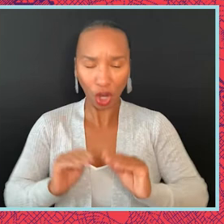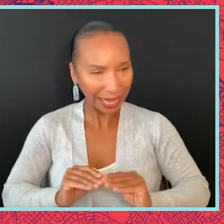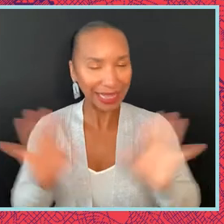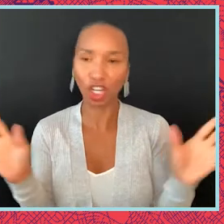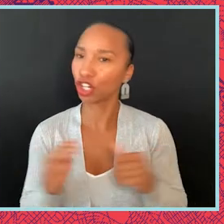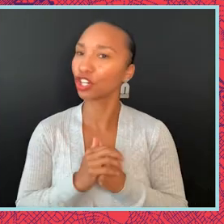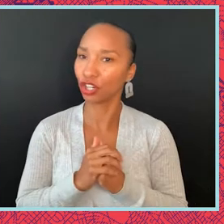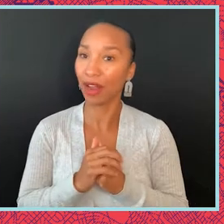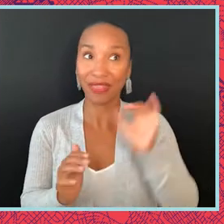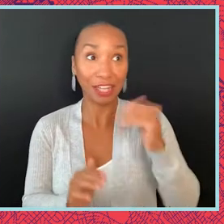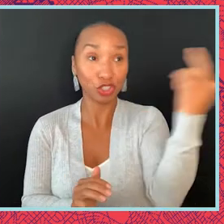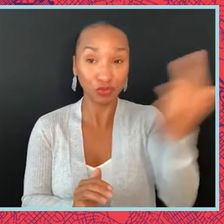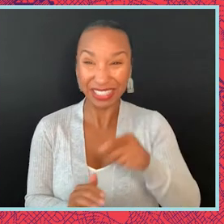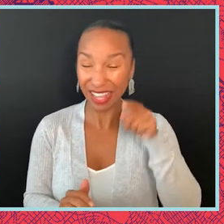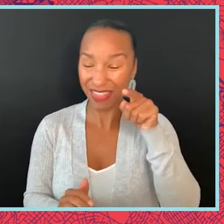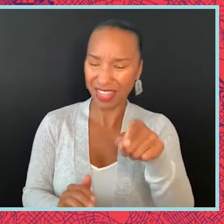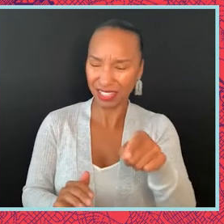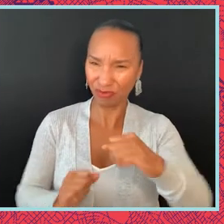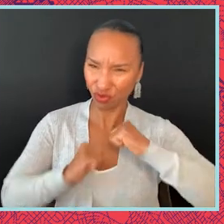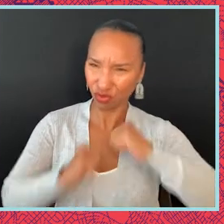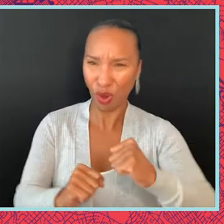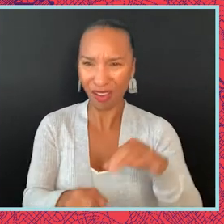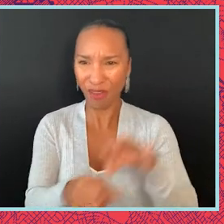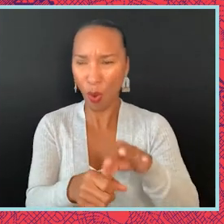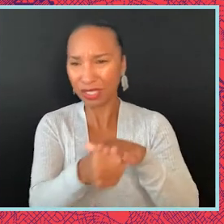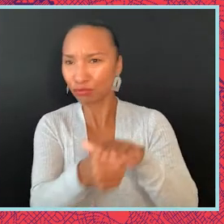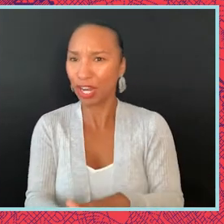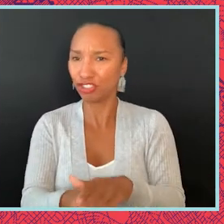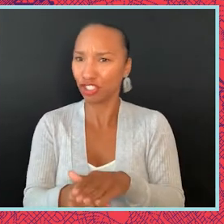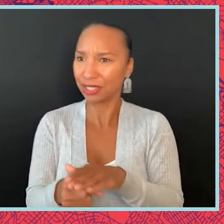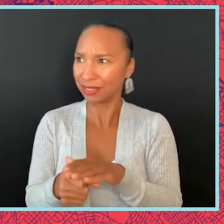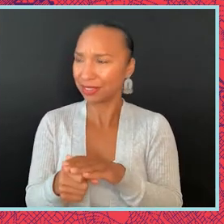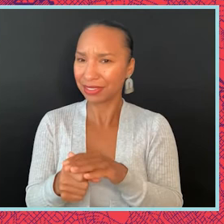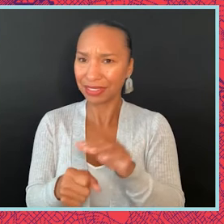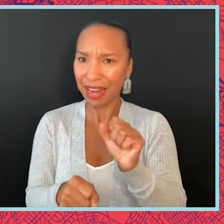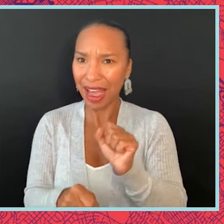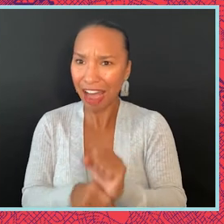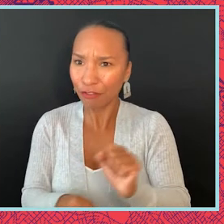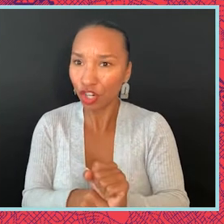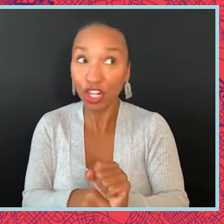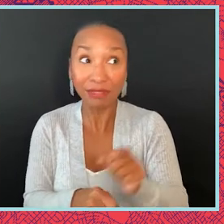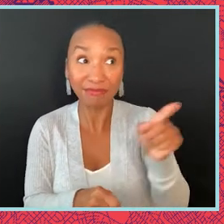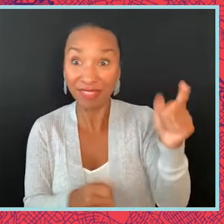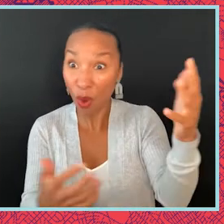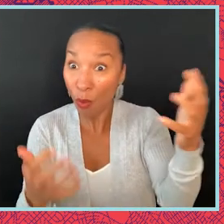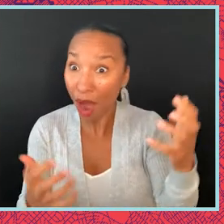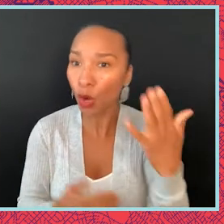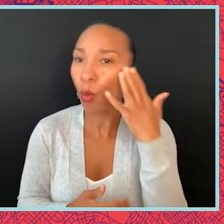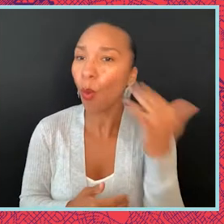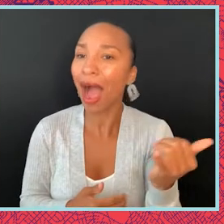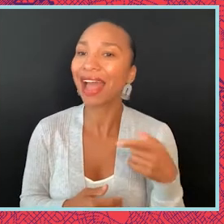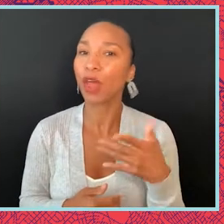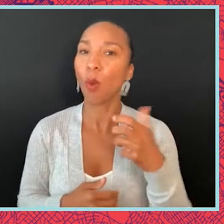that is why this massive voter suppression effort is necessary to keep people, to